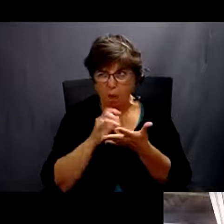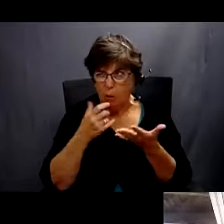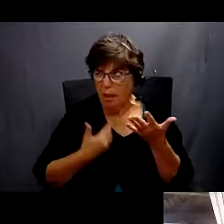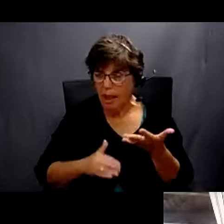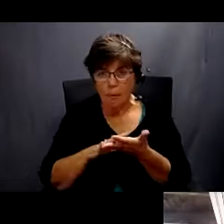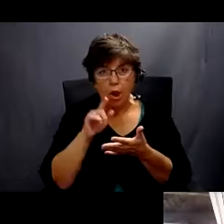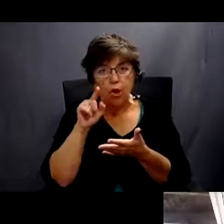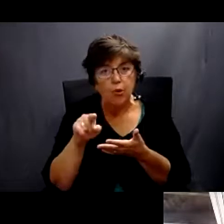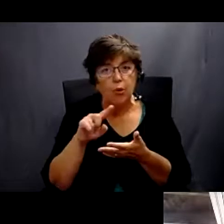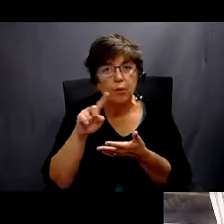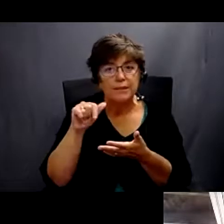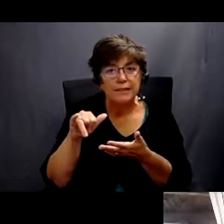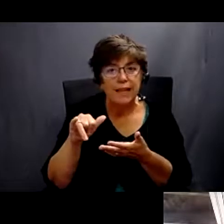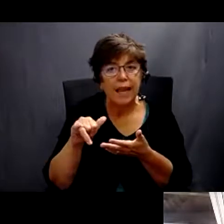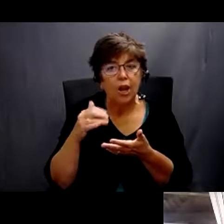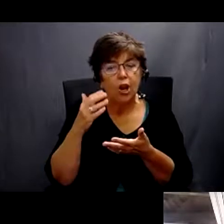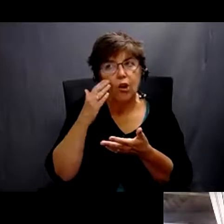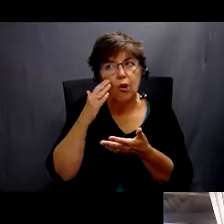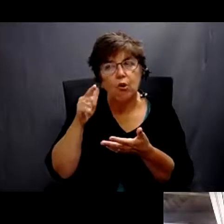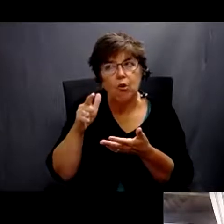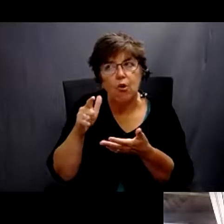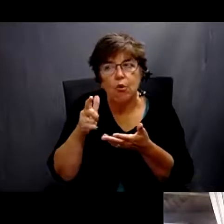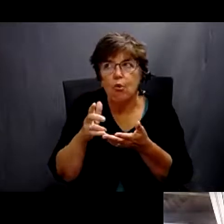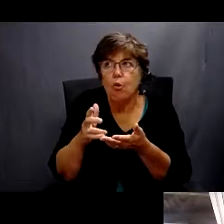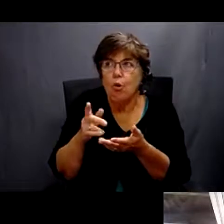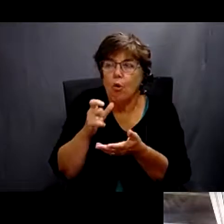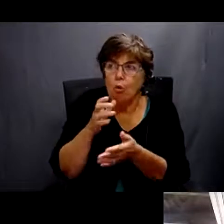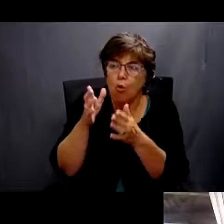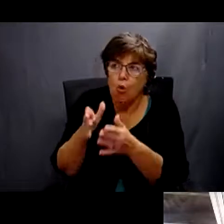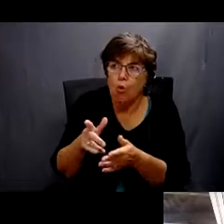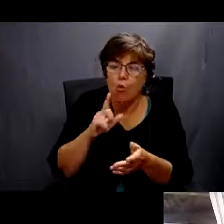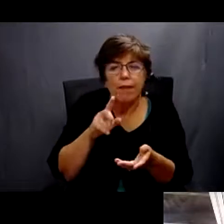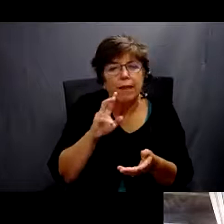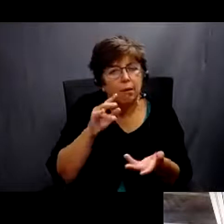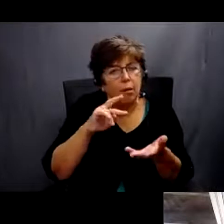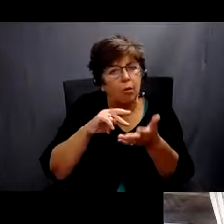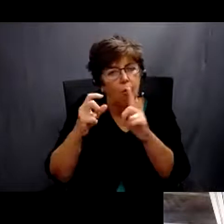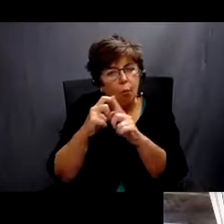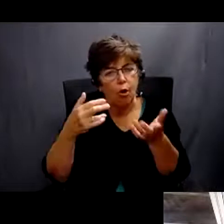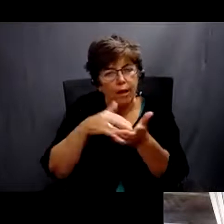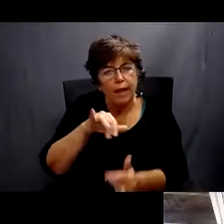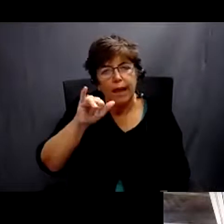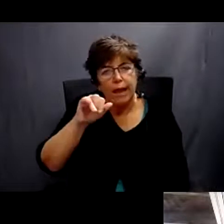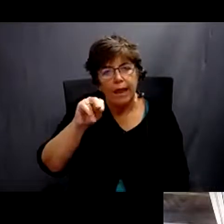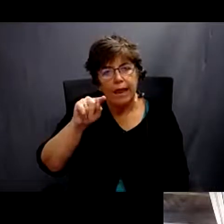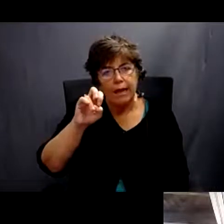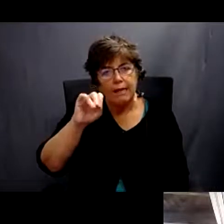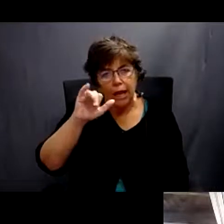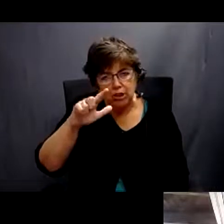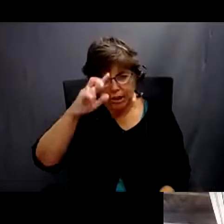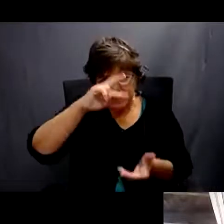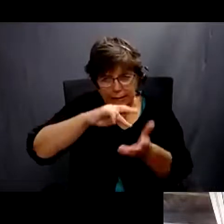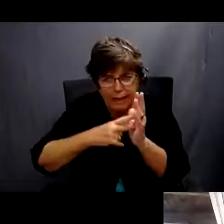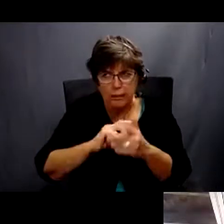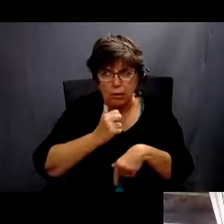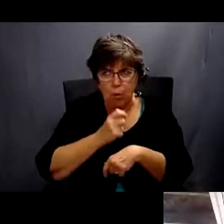that I think there's a lot of value in being really intentional about what we're doing and why we're doing it and who